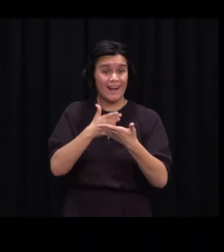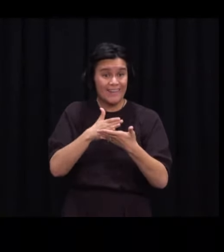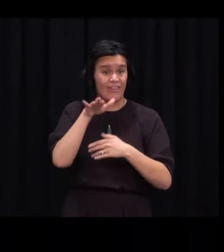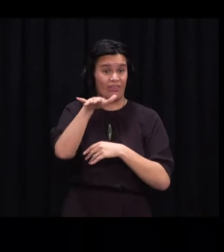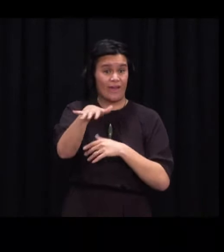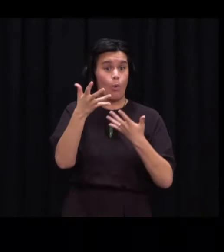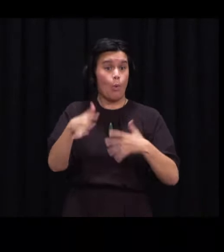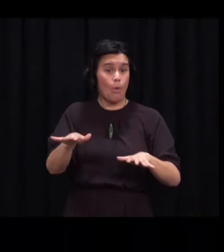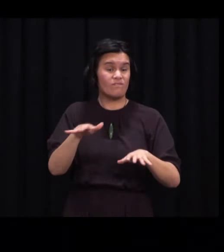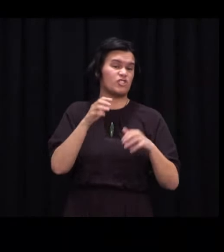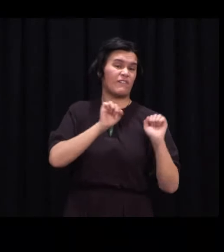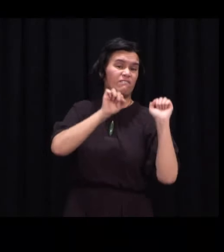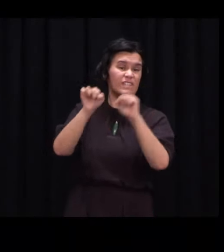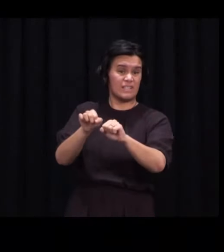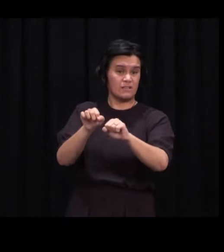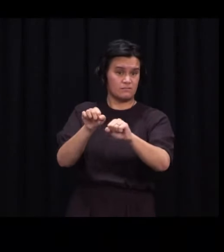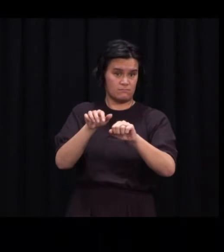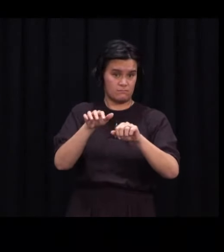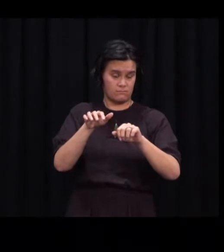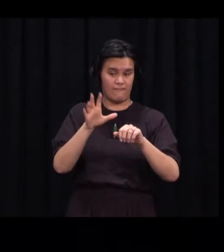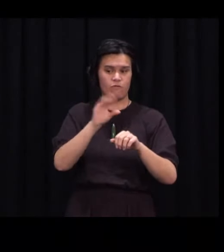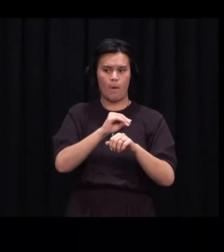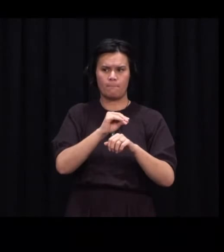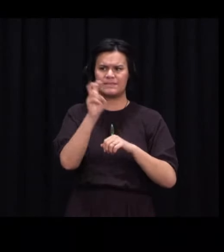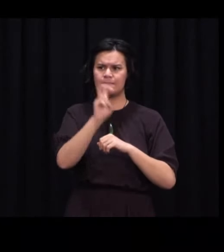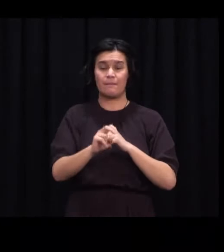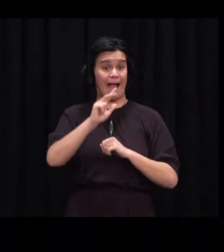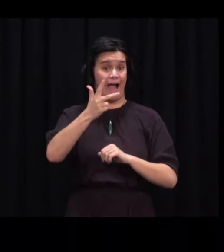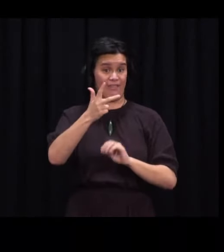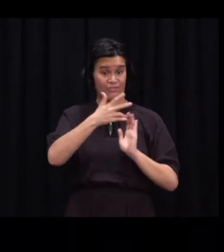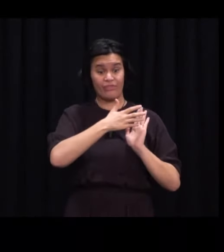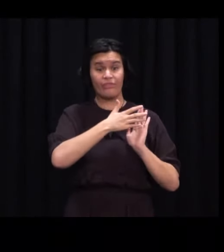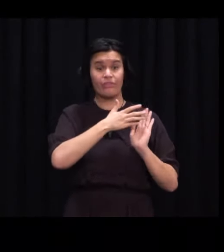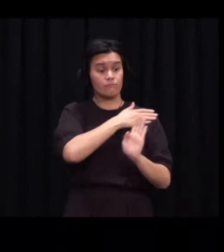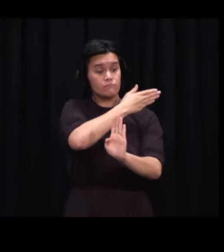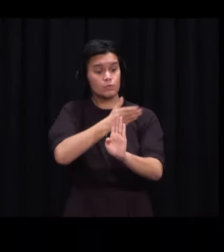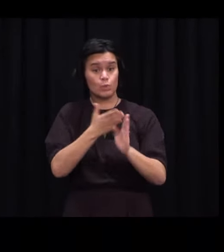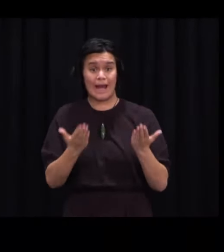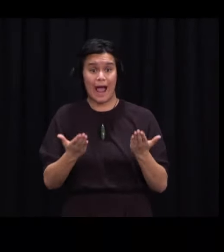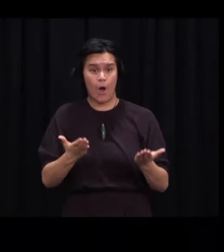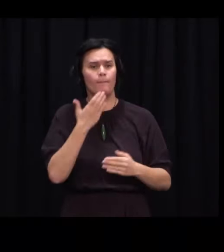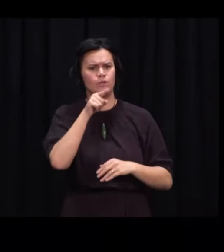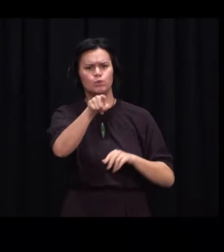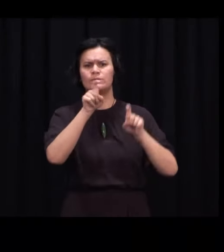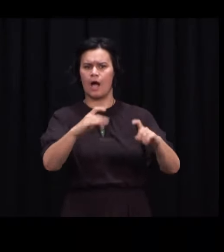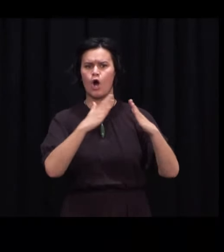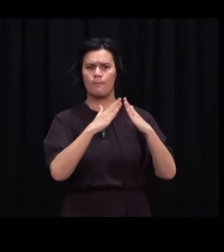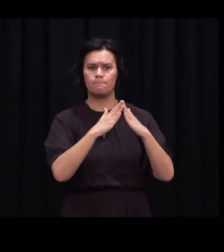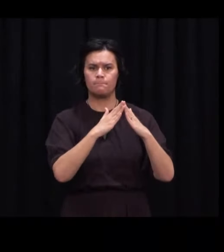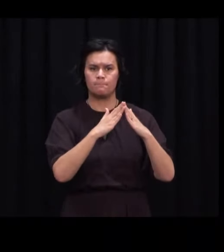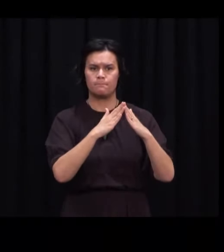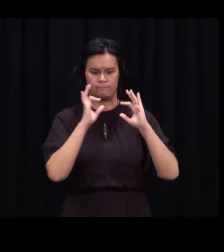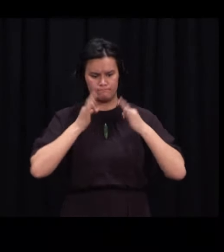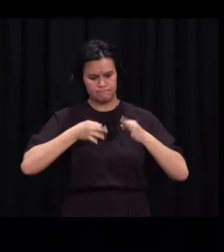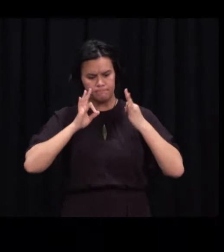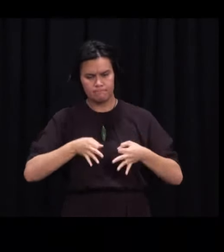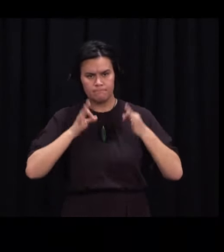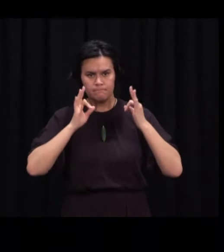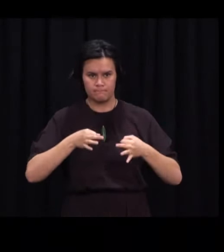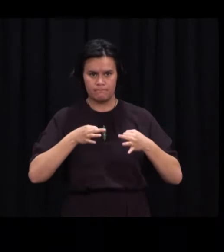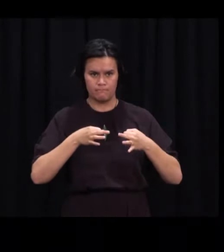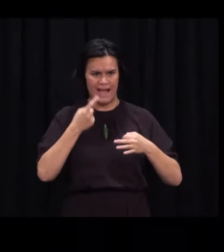visited households there since the 8th of September to remain at home and to monitor for symptoms. Some of those